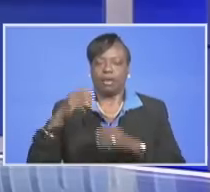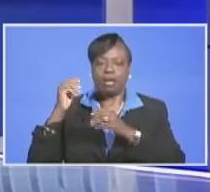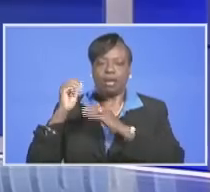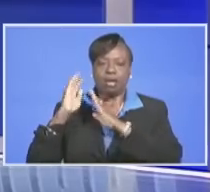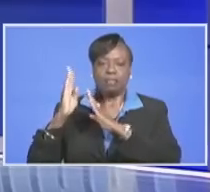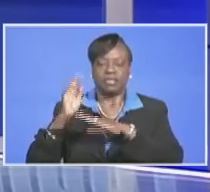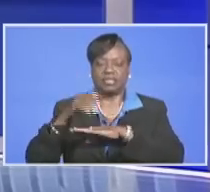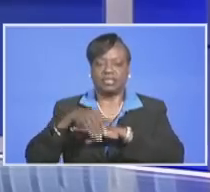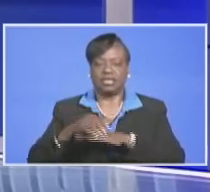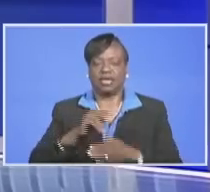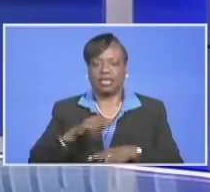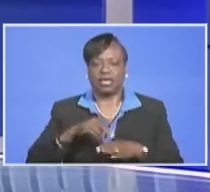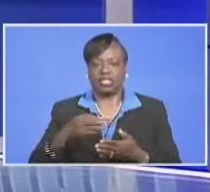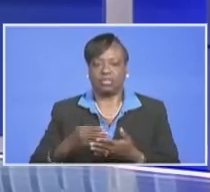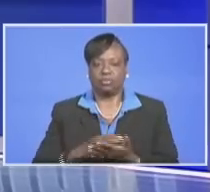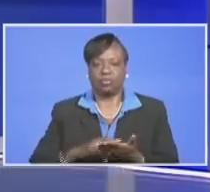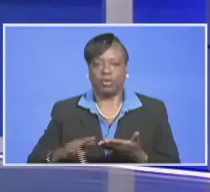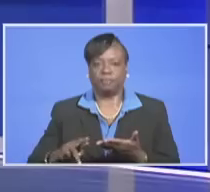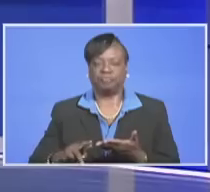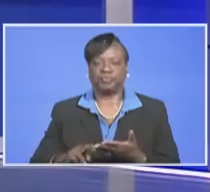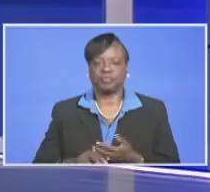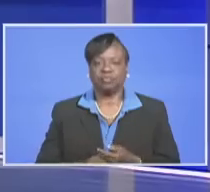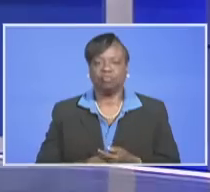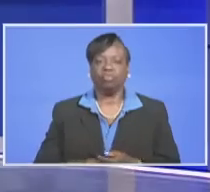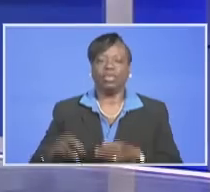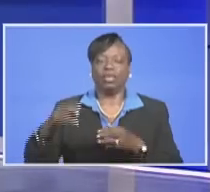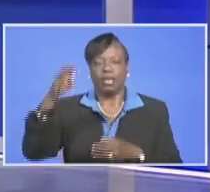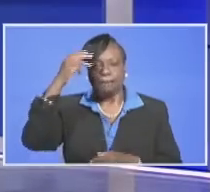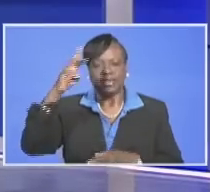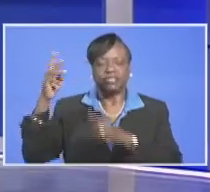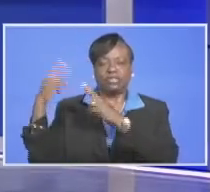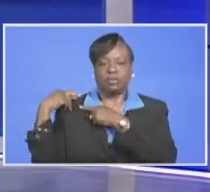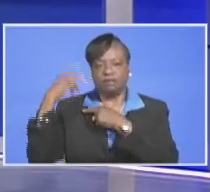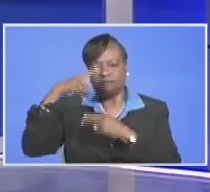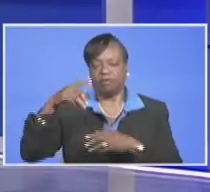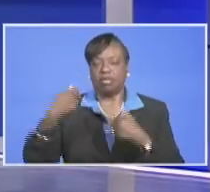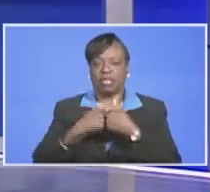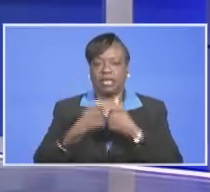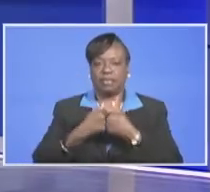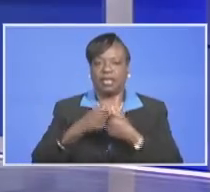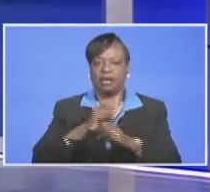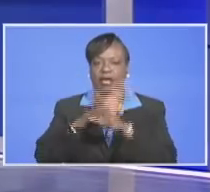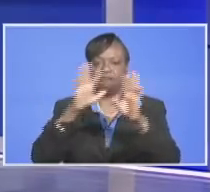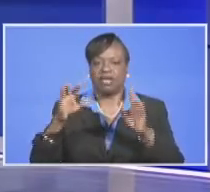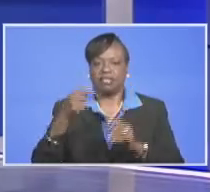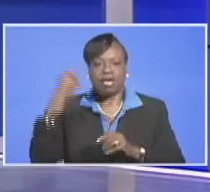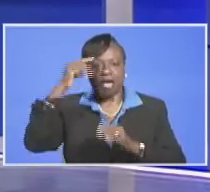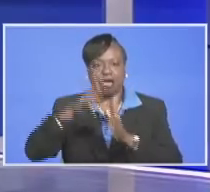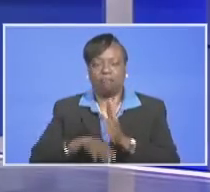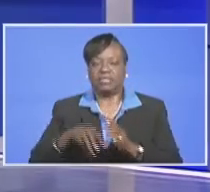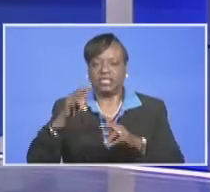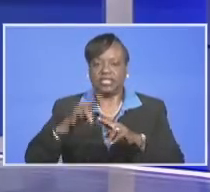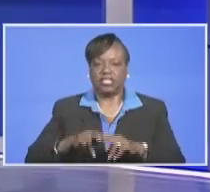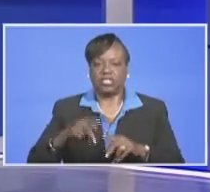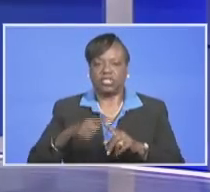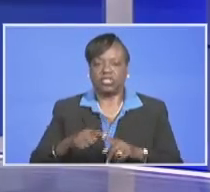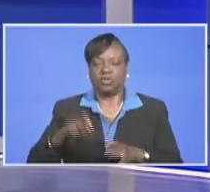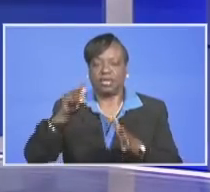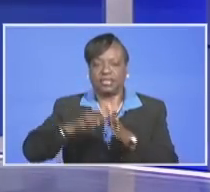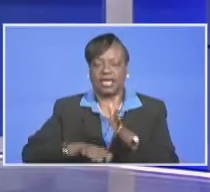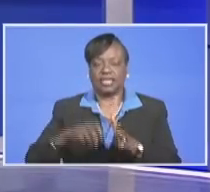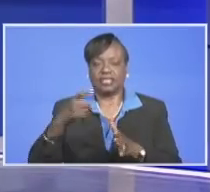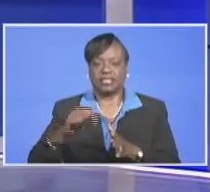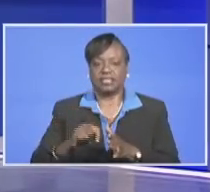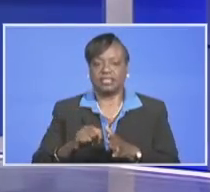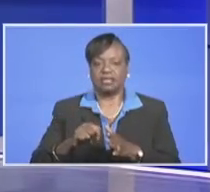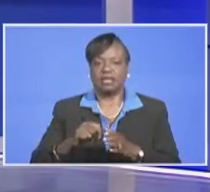National Report. Thanks for joining us. The minister responsible for gaming clarifying the government's intention to tax the domestic gaming industry. The Honorable Dionisio